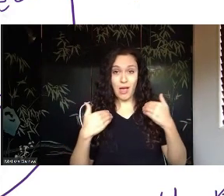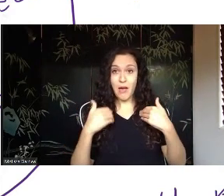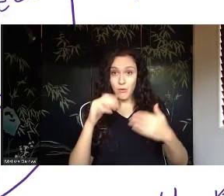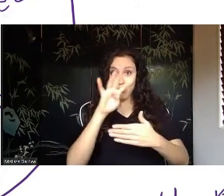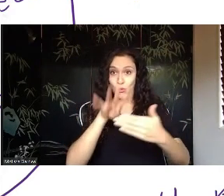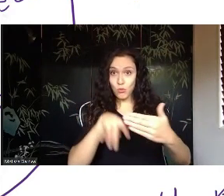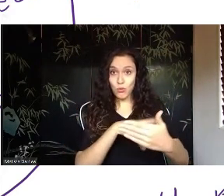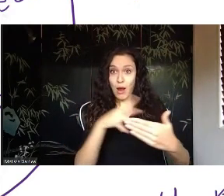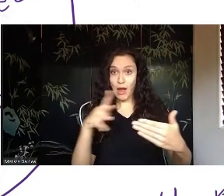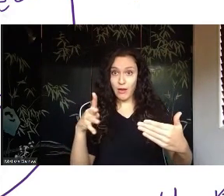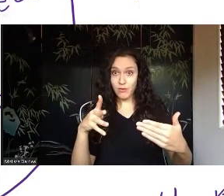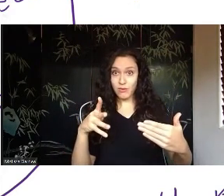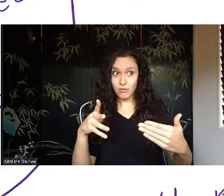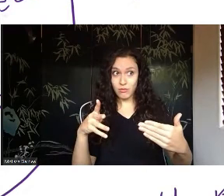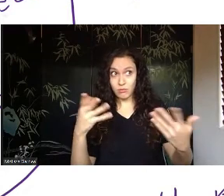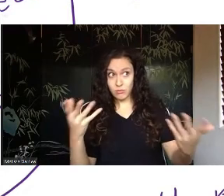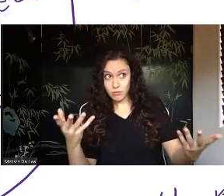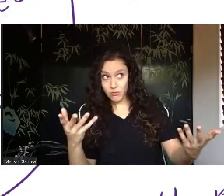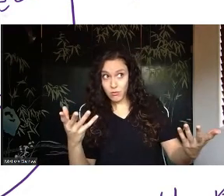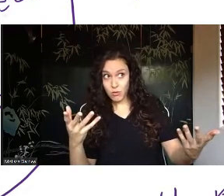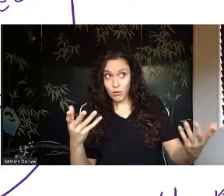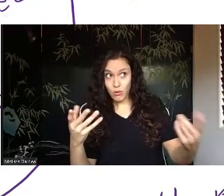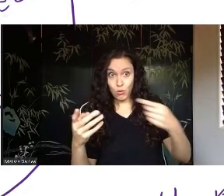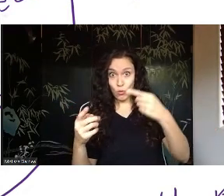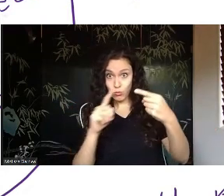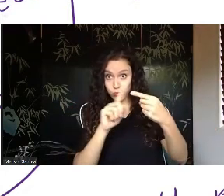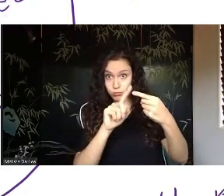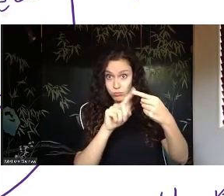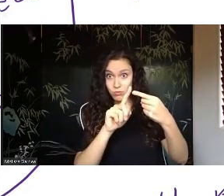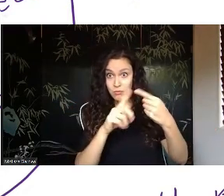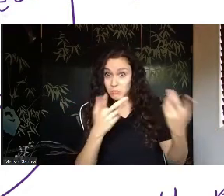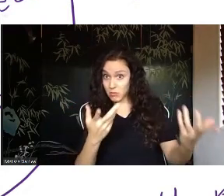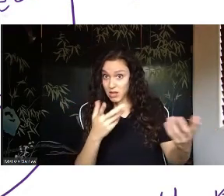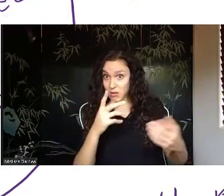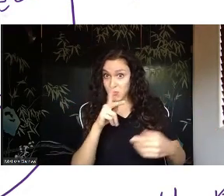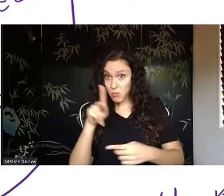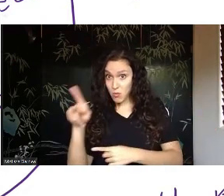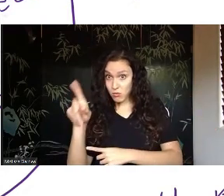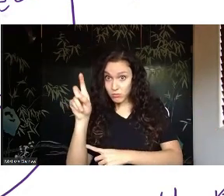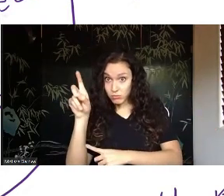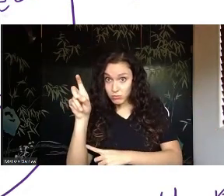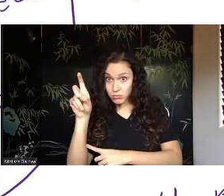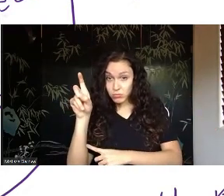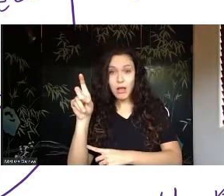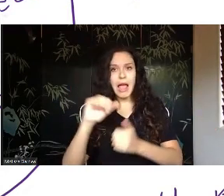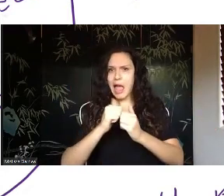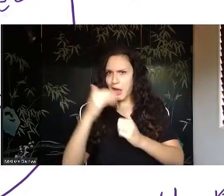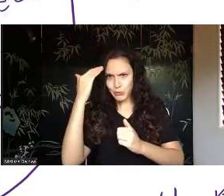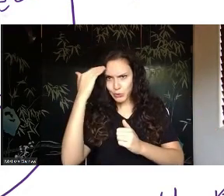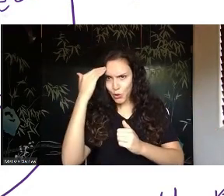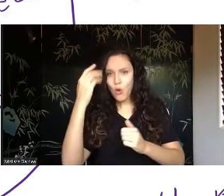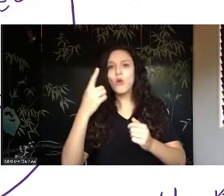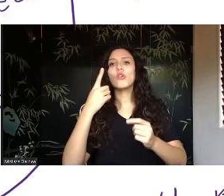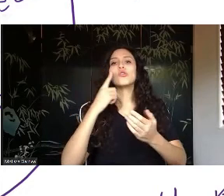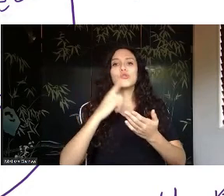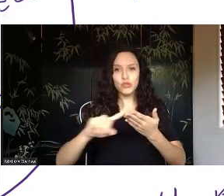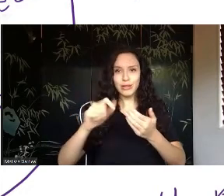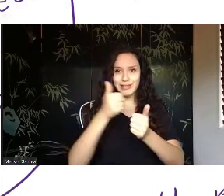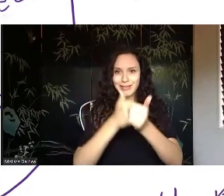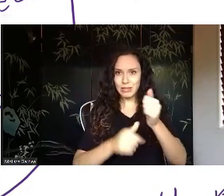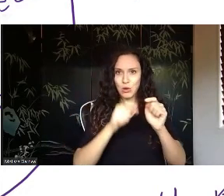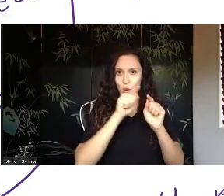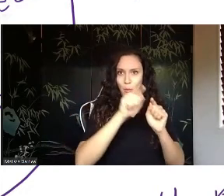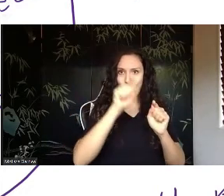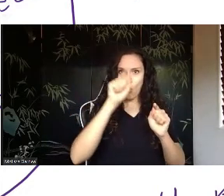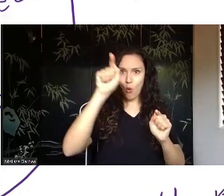So I gave you a graph. I asked you, is it proportional? And how do you know? Check